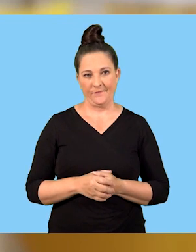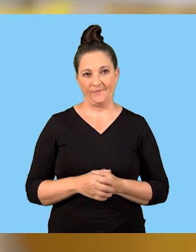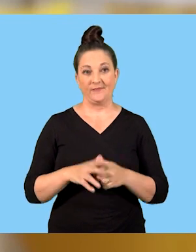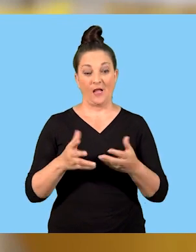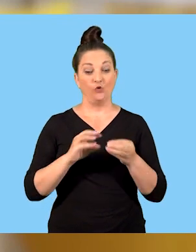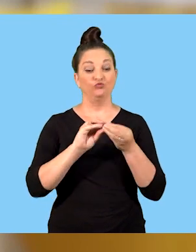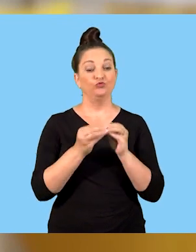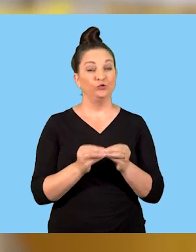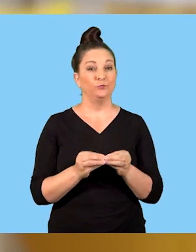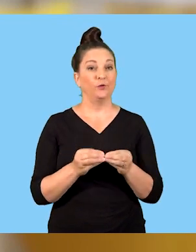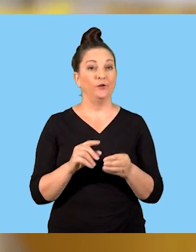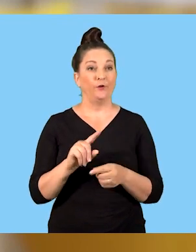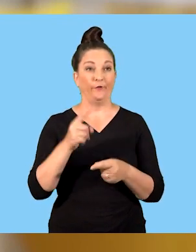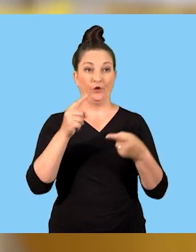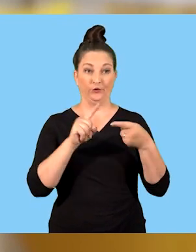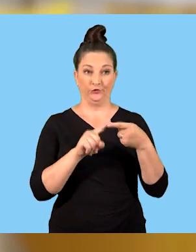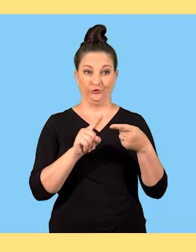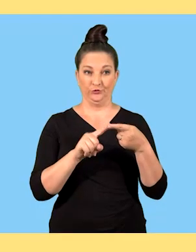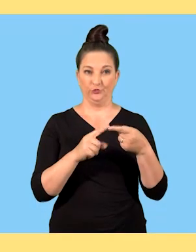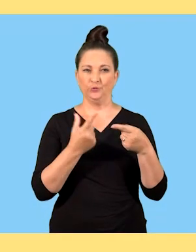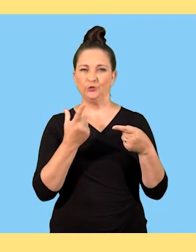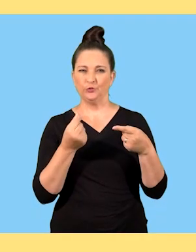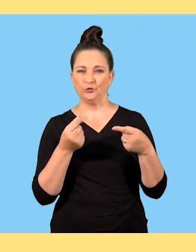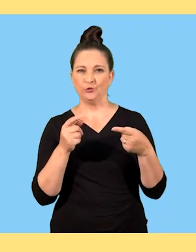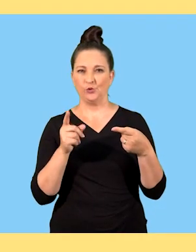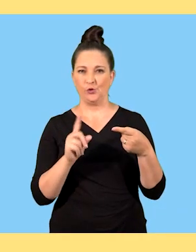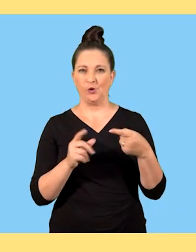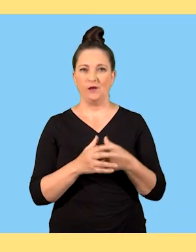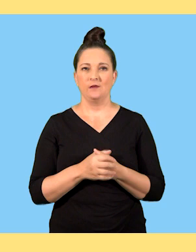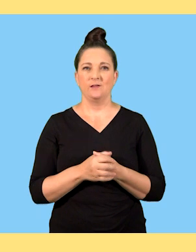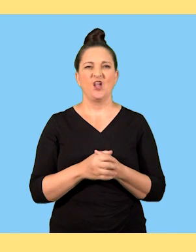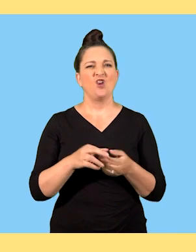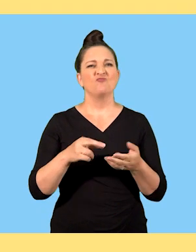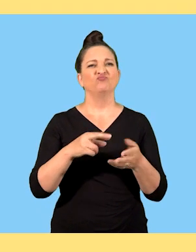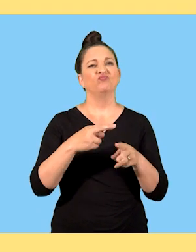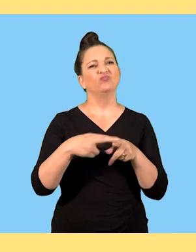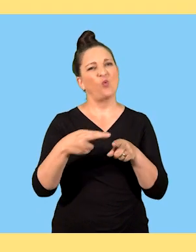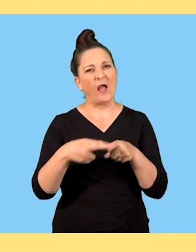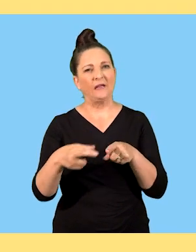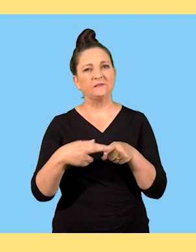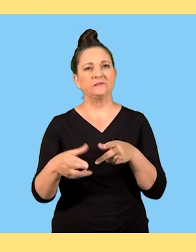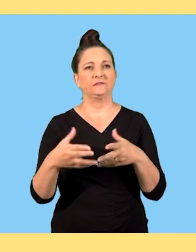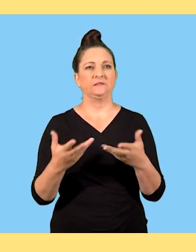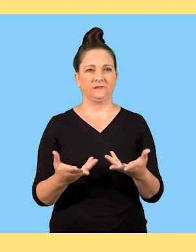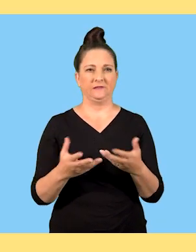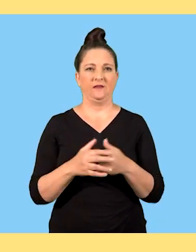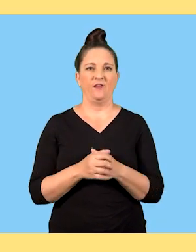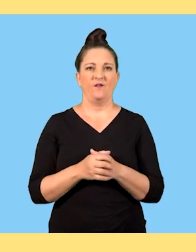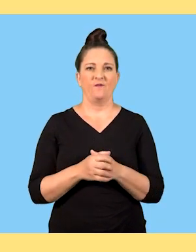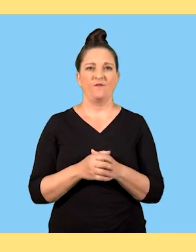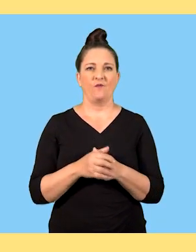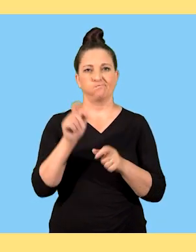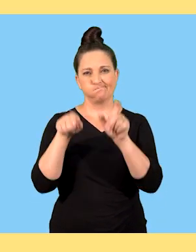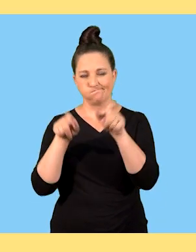Here are the adjustments. It has to do first with the land and buildings, which has been rented out, and